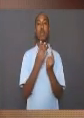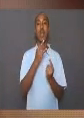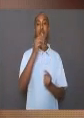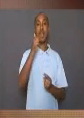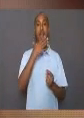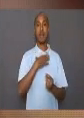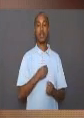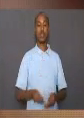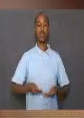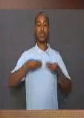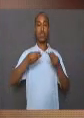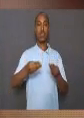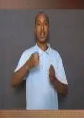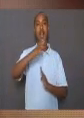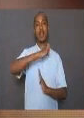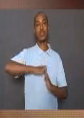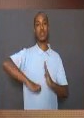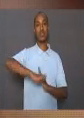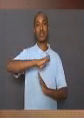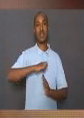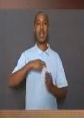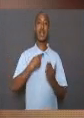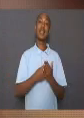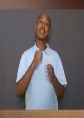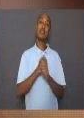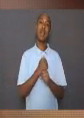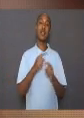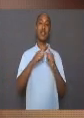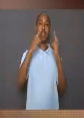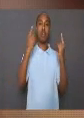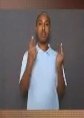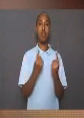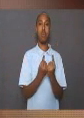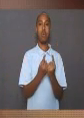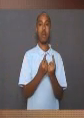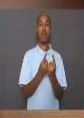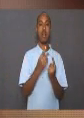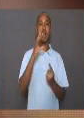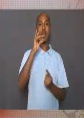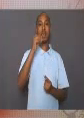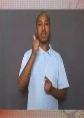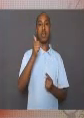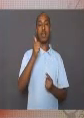lose their electrons. This makes them very stable.